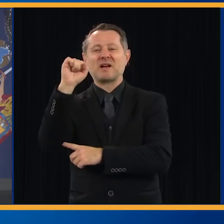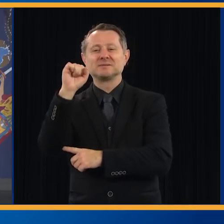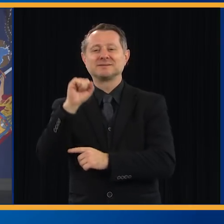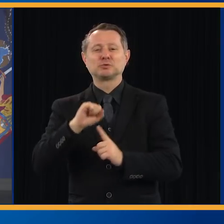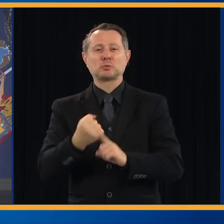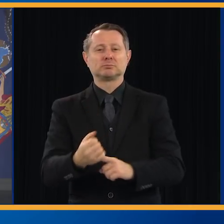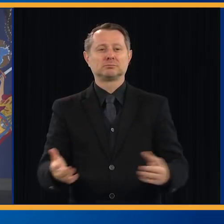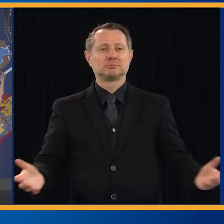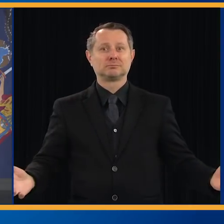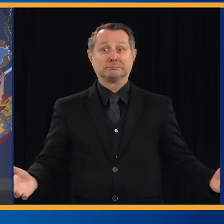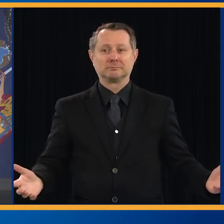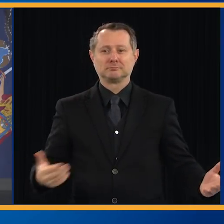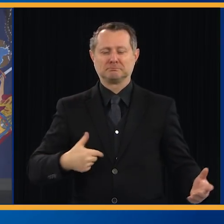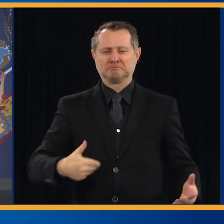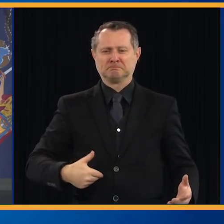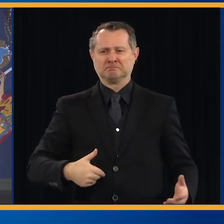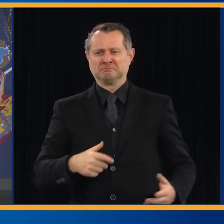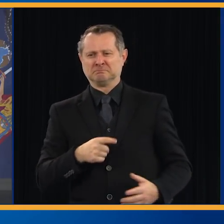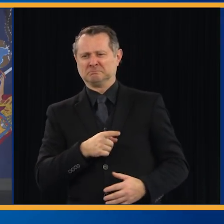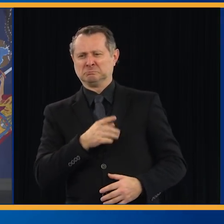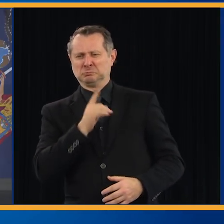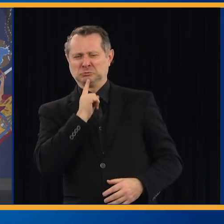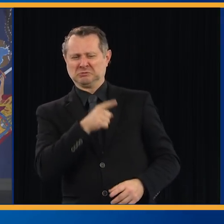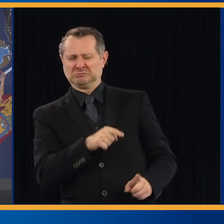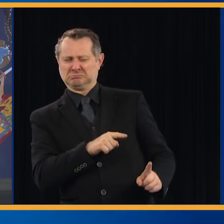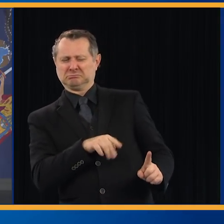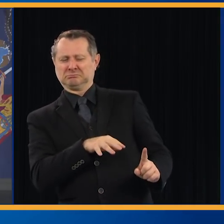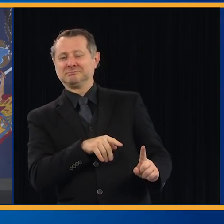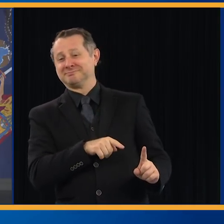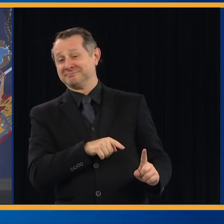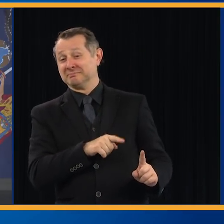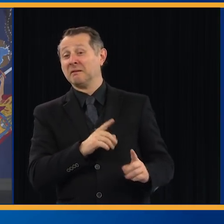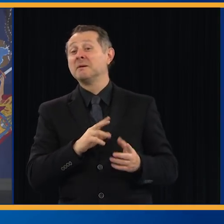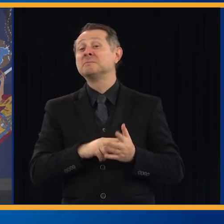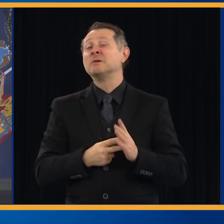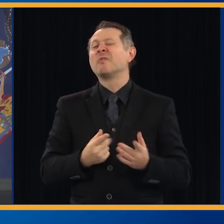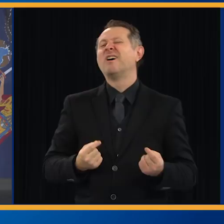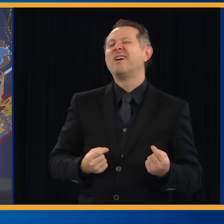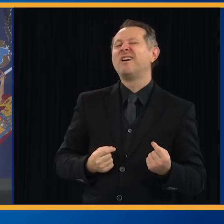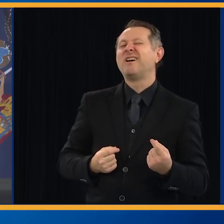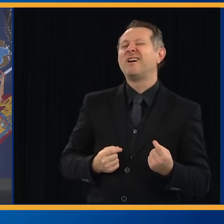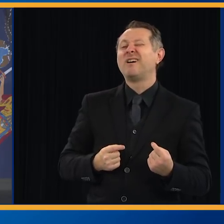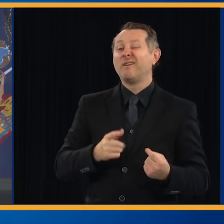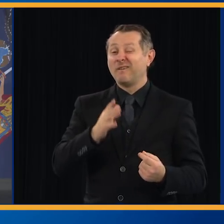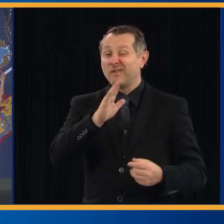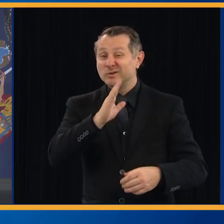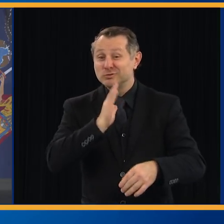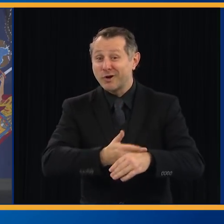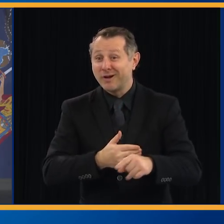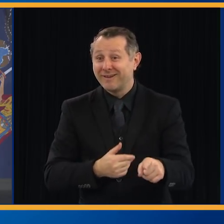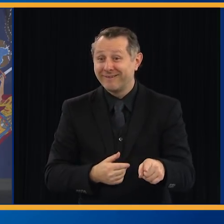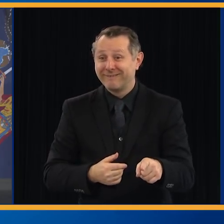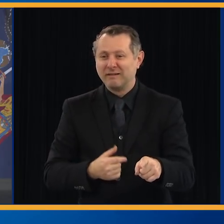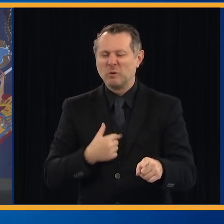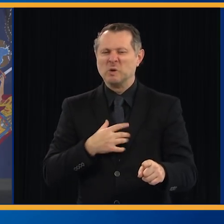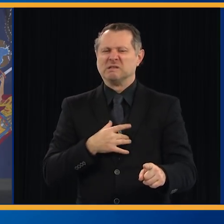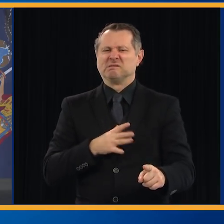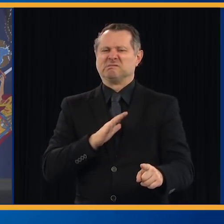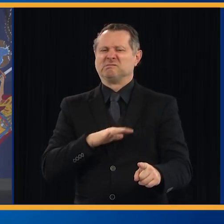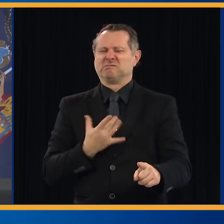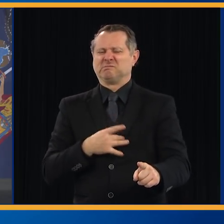it is a psychological condition where if you say as a father, I don't like